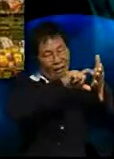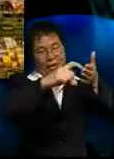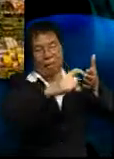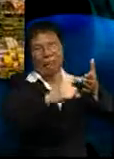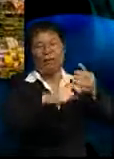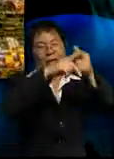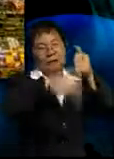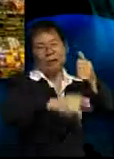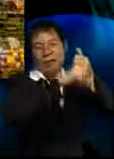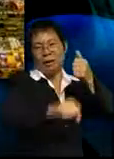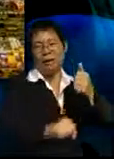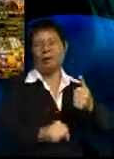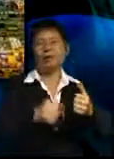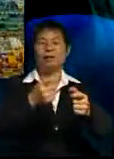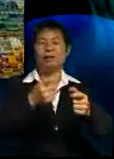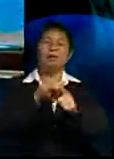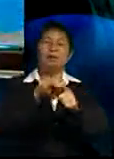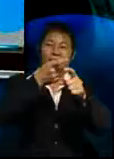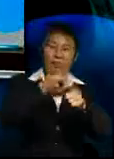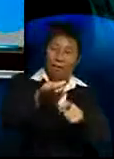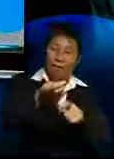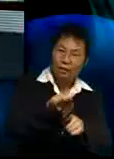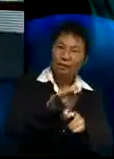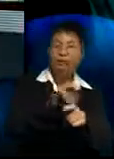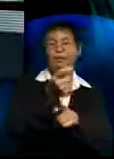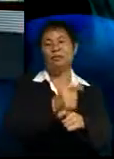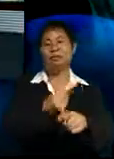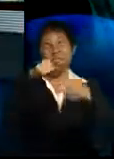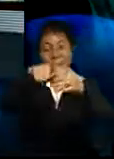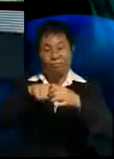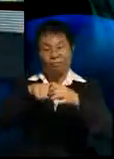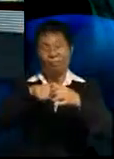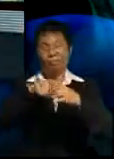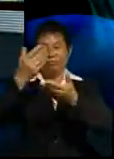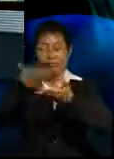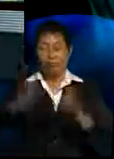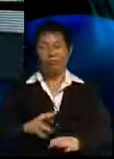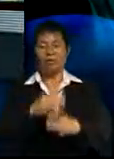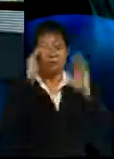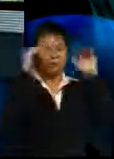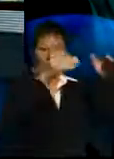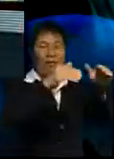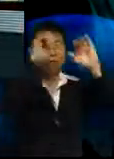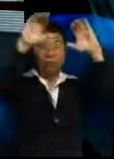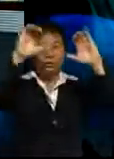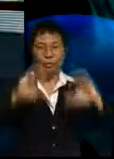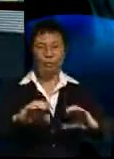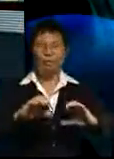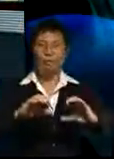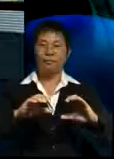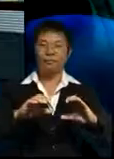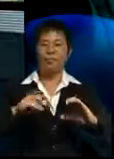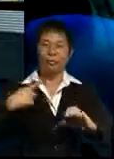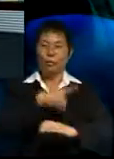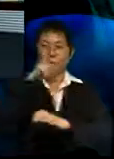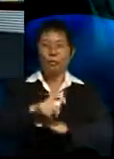attractive advertising gimmicks to catch consumers' attention. These techniques can be misleading. So,